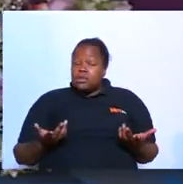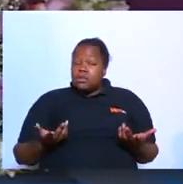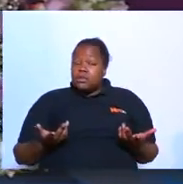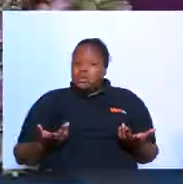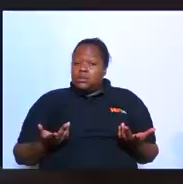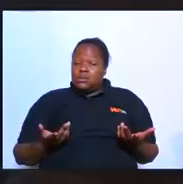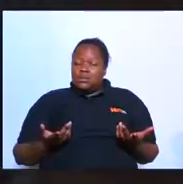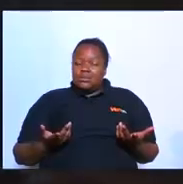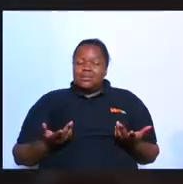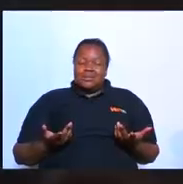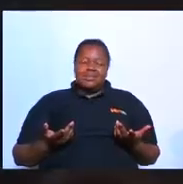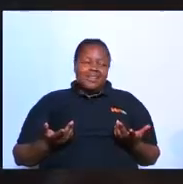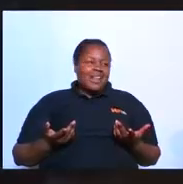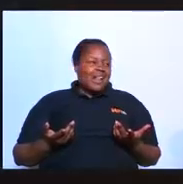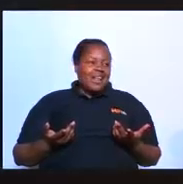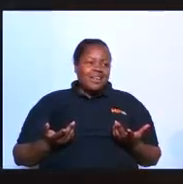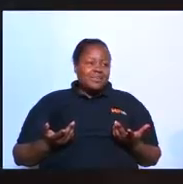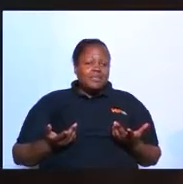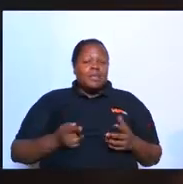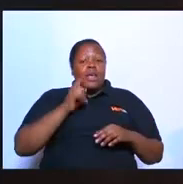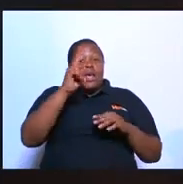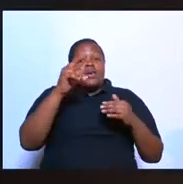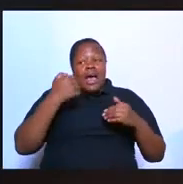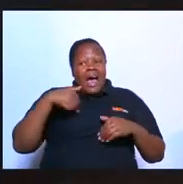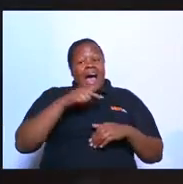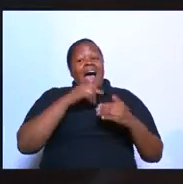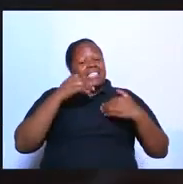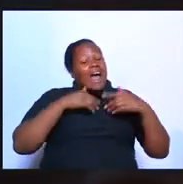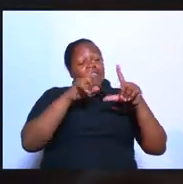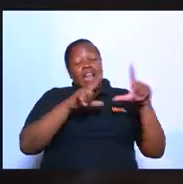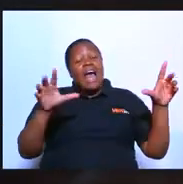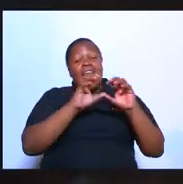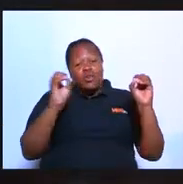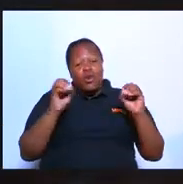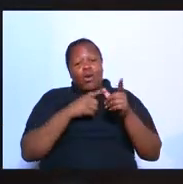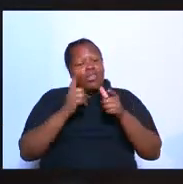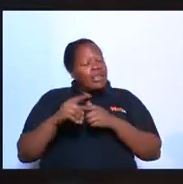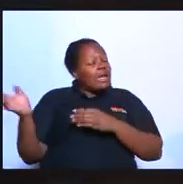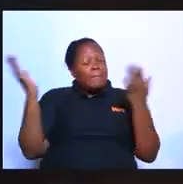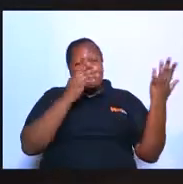thank you you bring me here